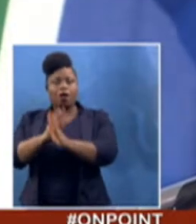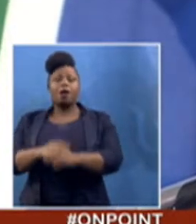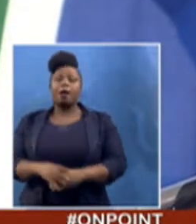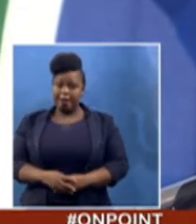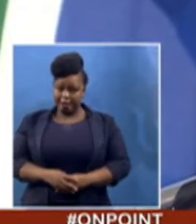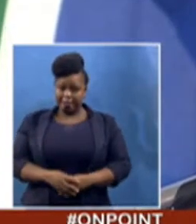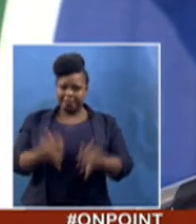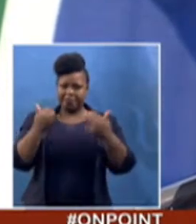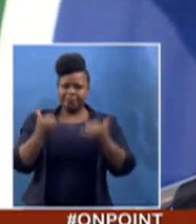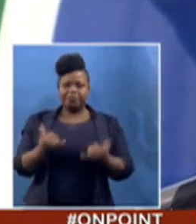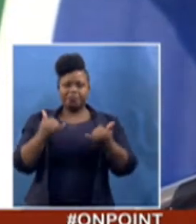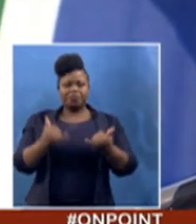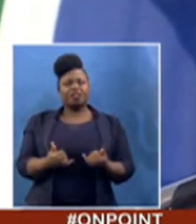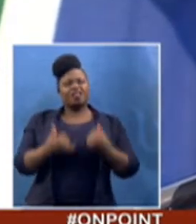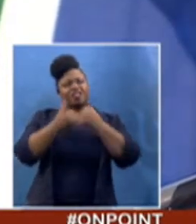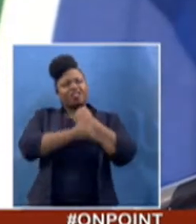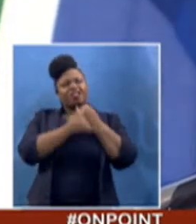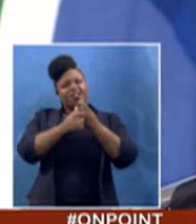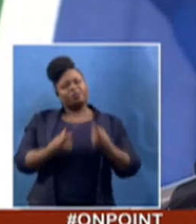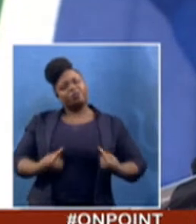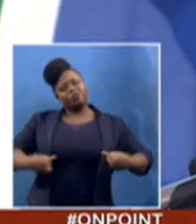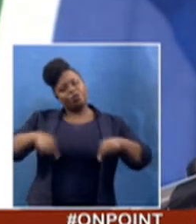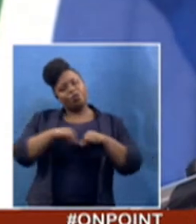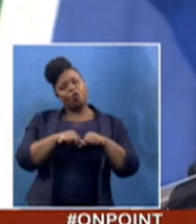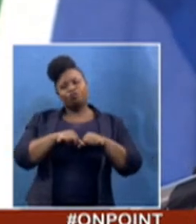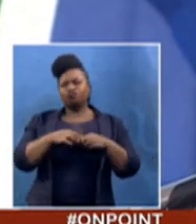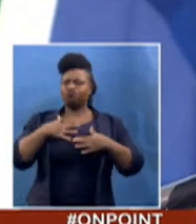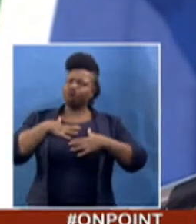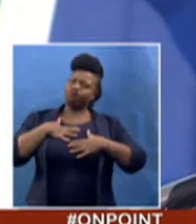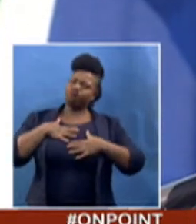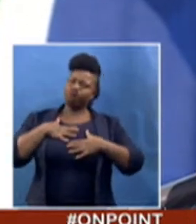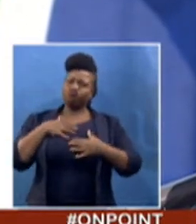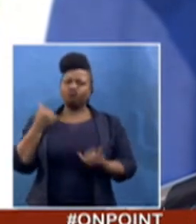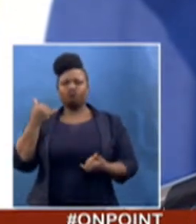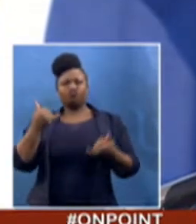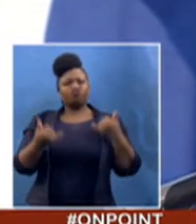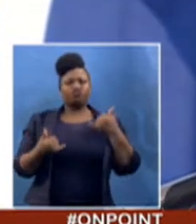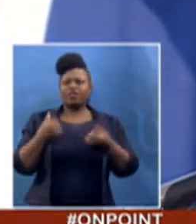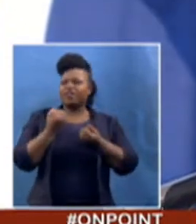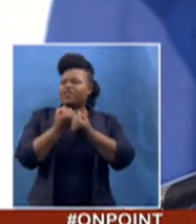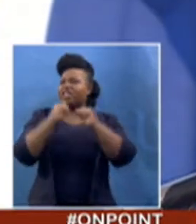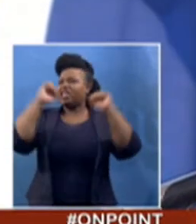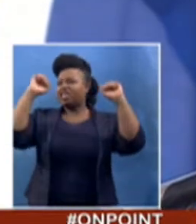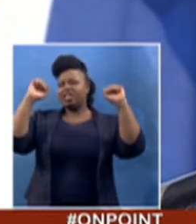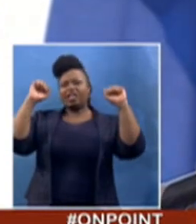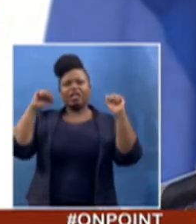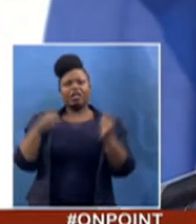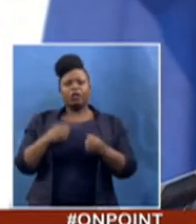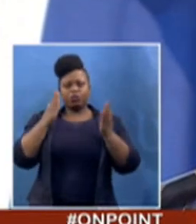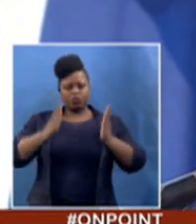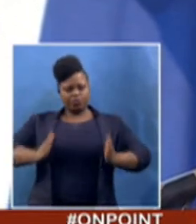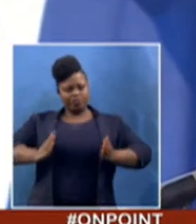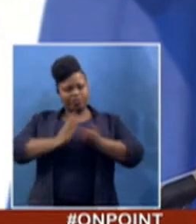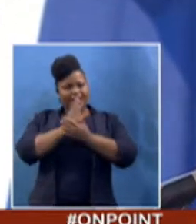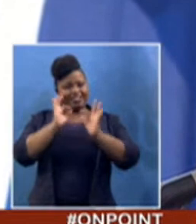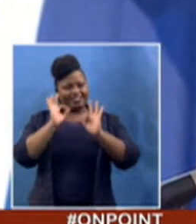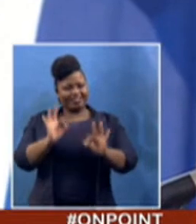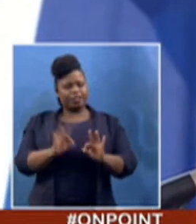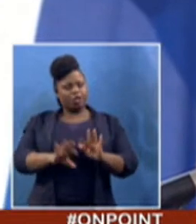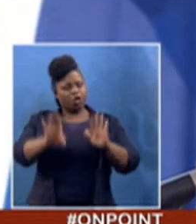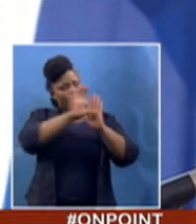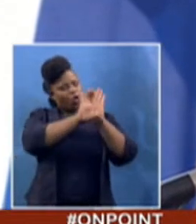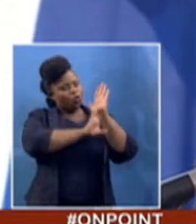where all enjoy human rights and freedoms. We have a constitution that is a